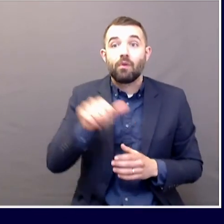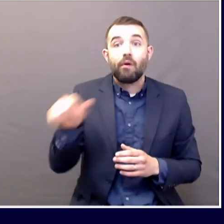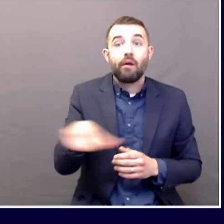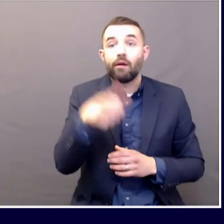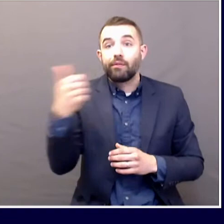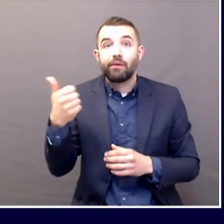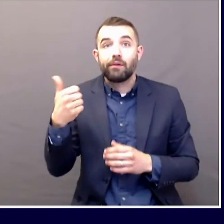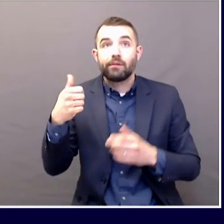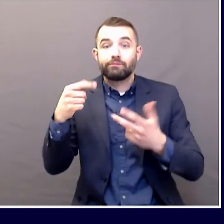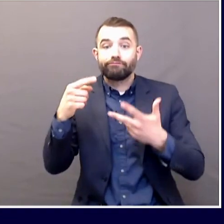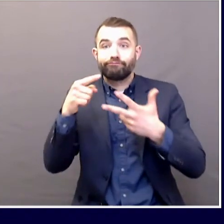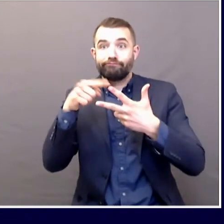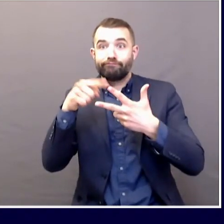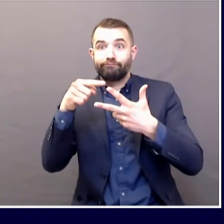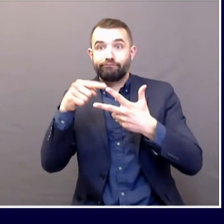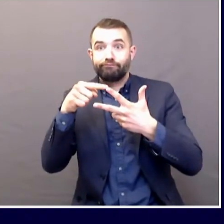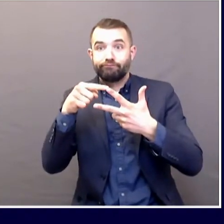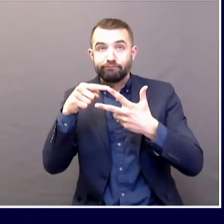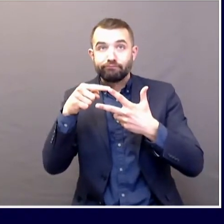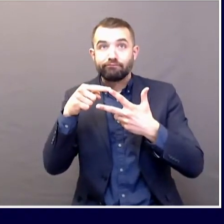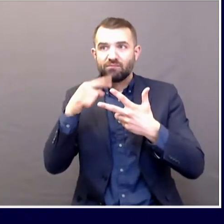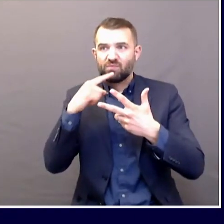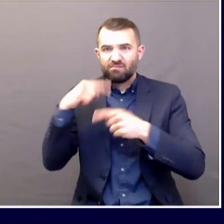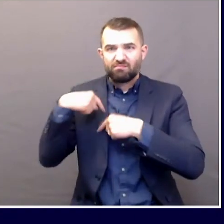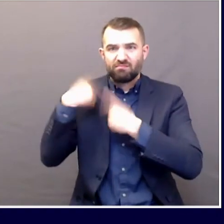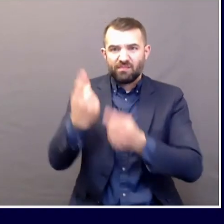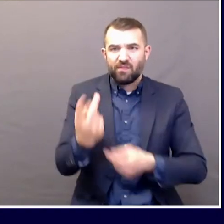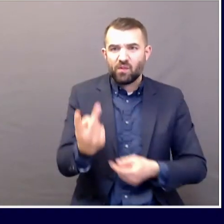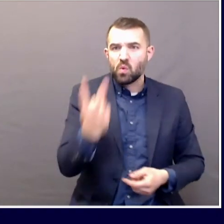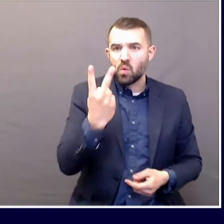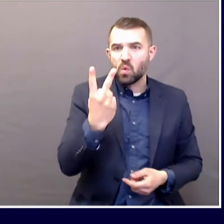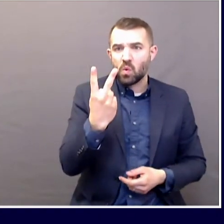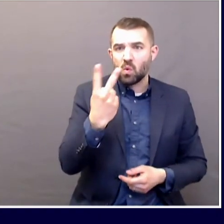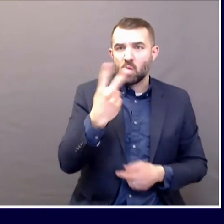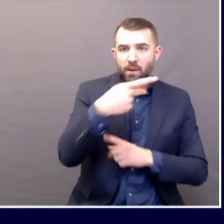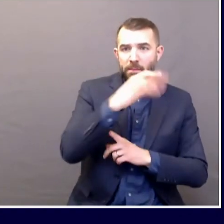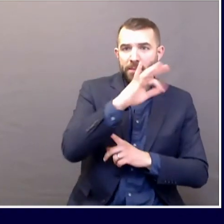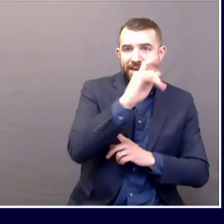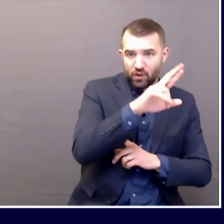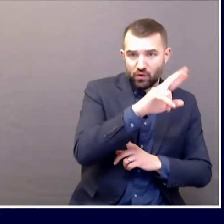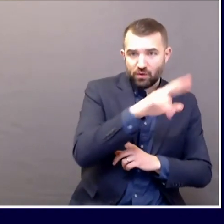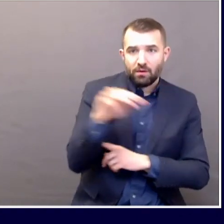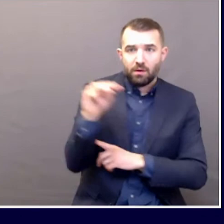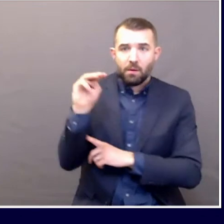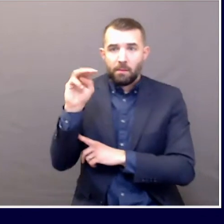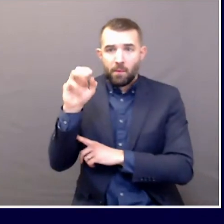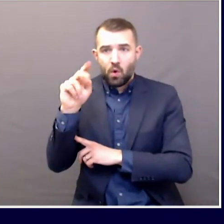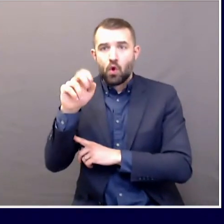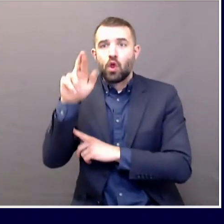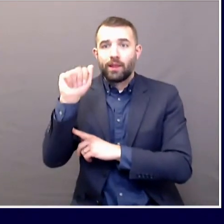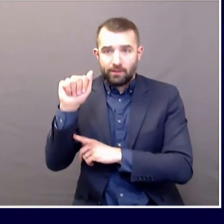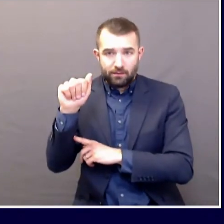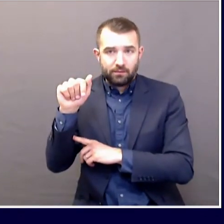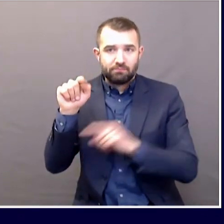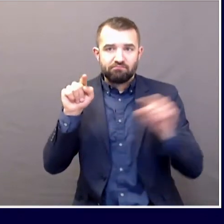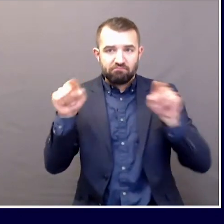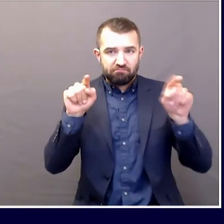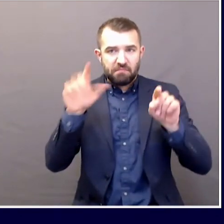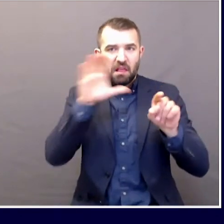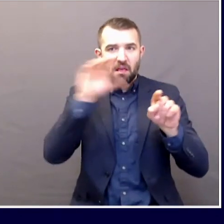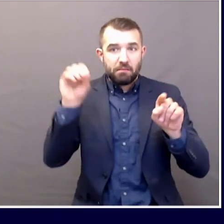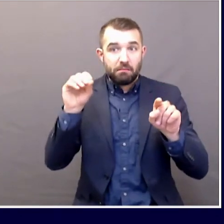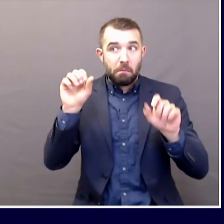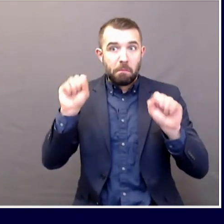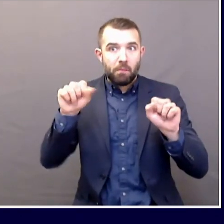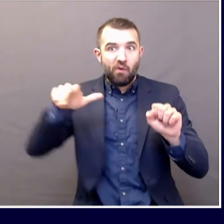we've just had the two, Pfizer and Moderna. But with the possibility of the J&J vaccine being authorized, as well